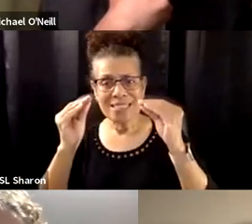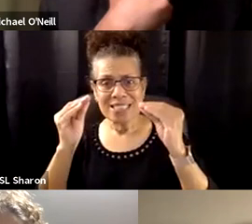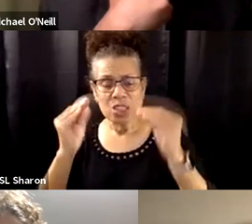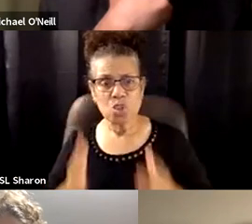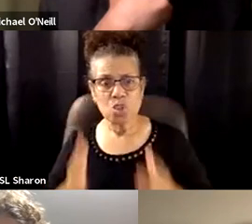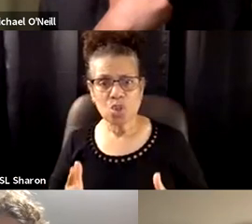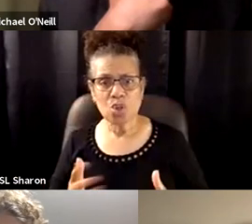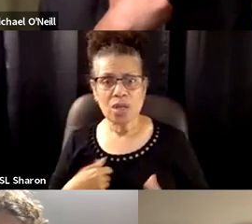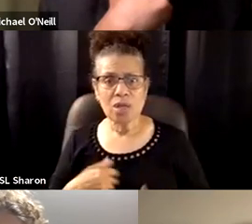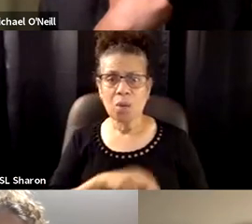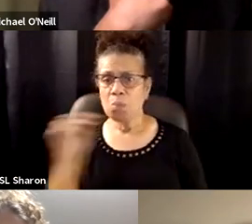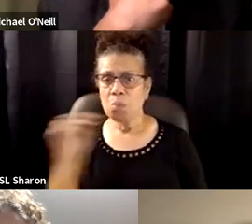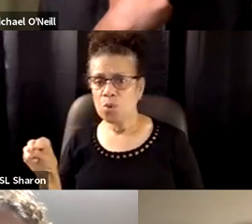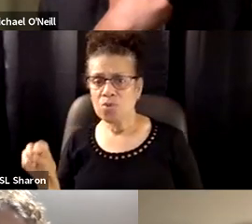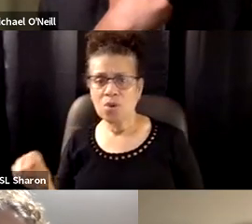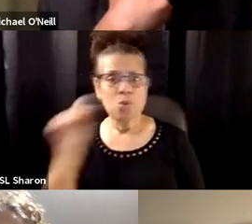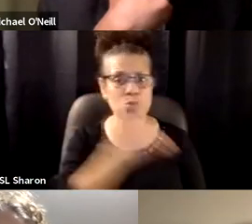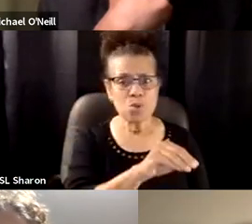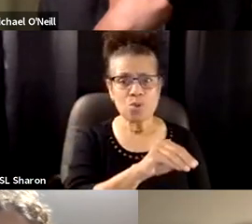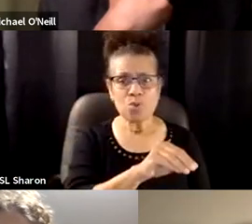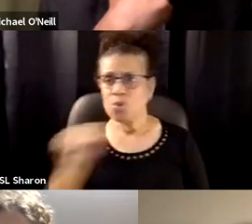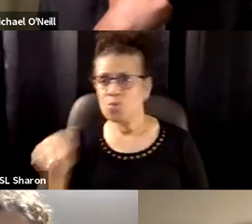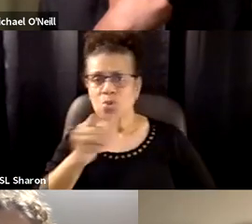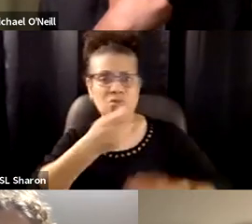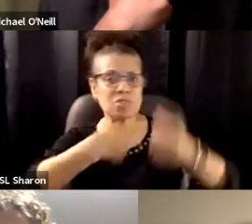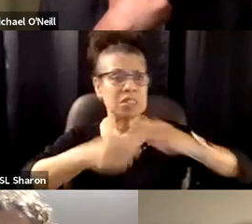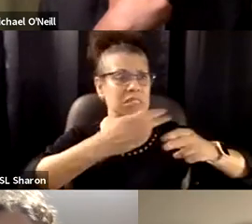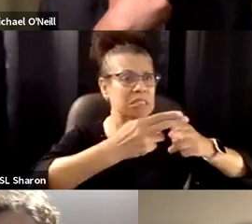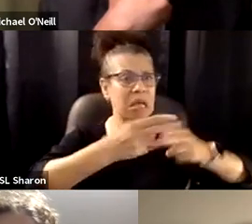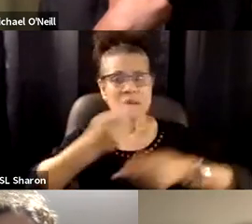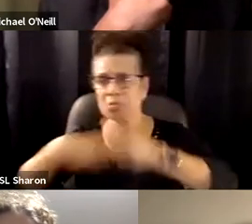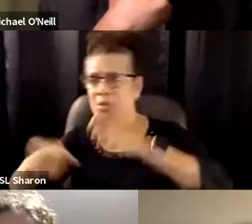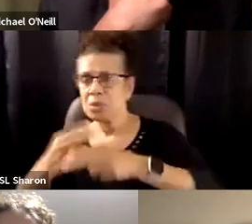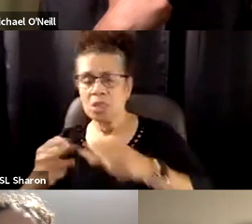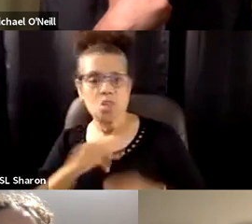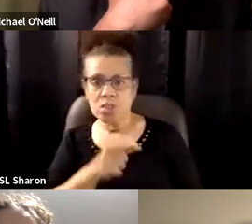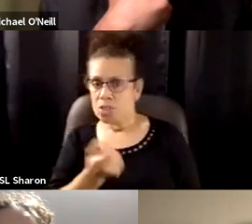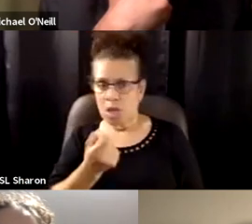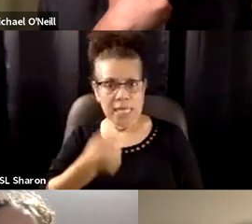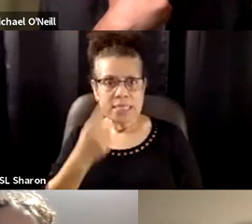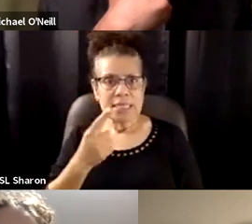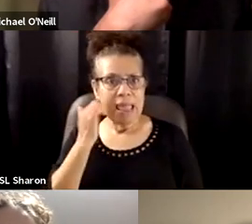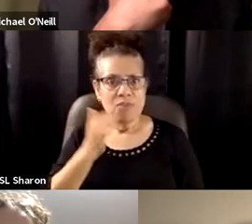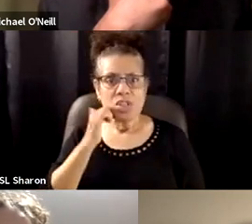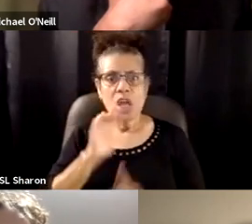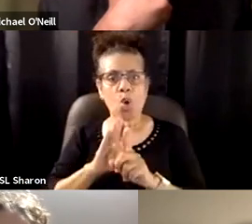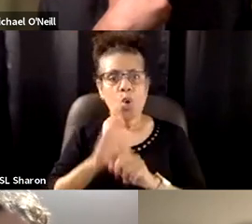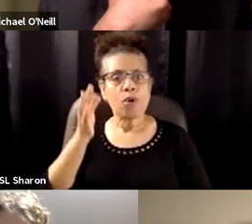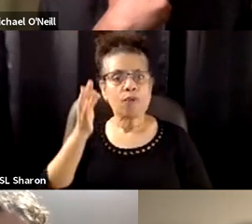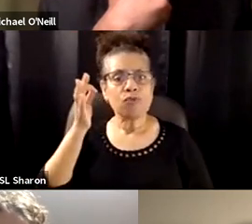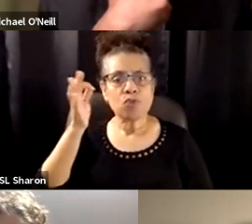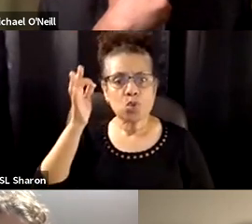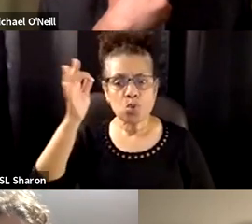shuffled from here to there by a substitute she doesn't quite understand how each day her future